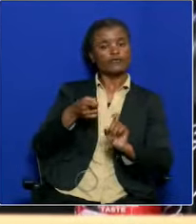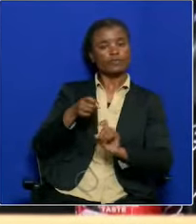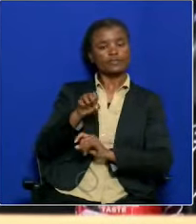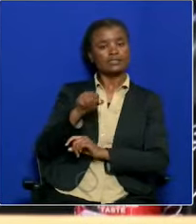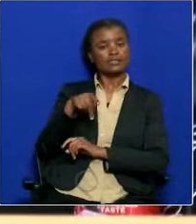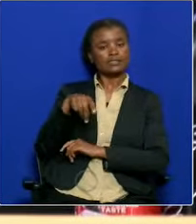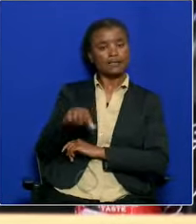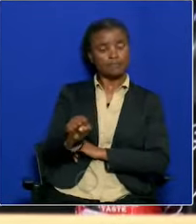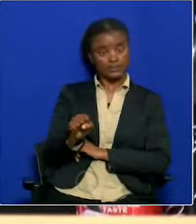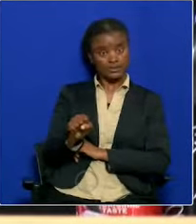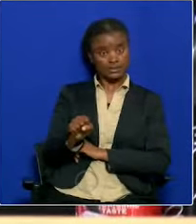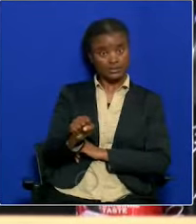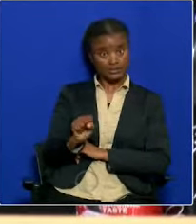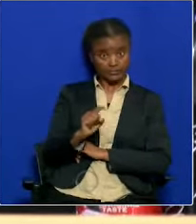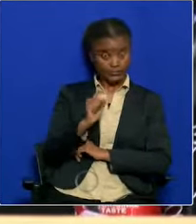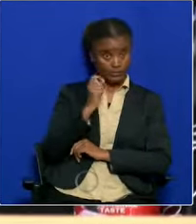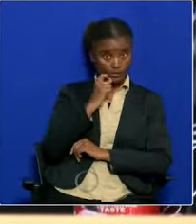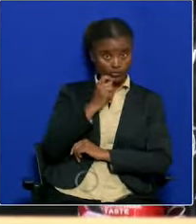to